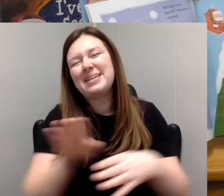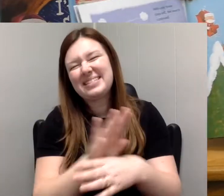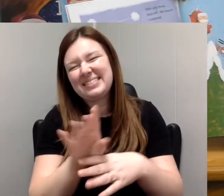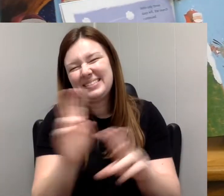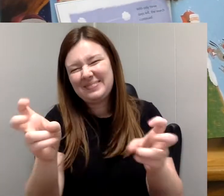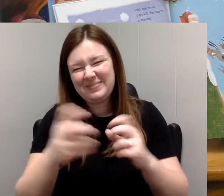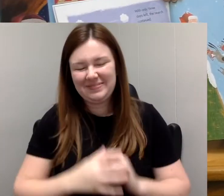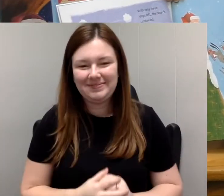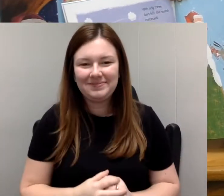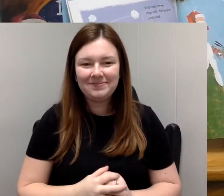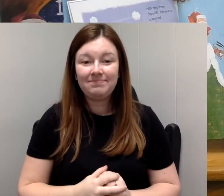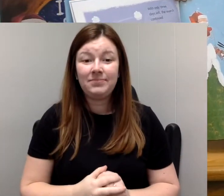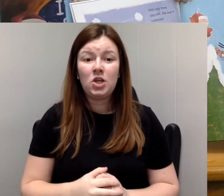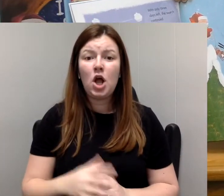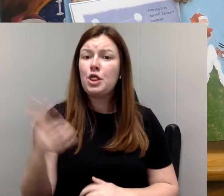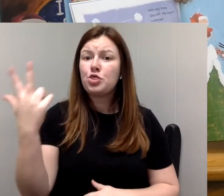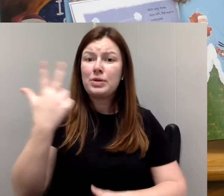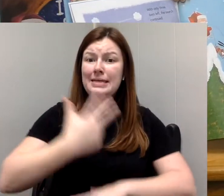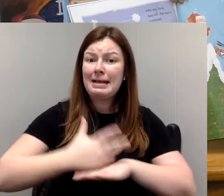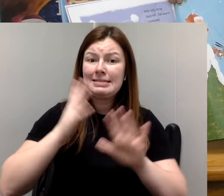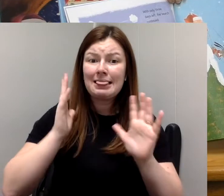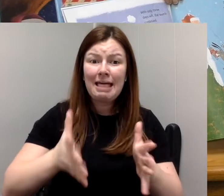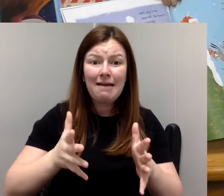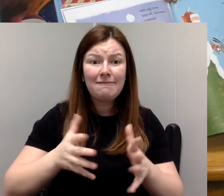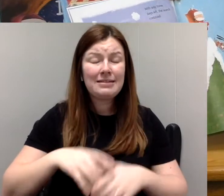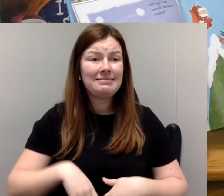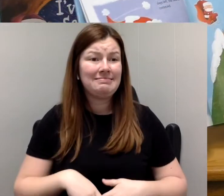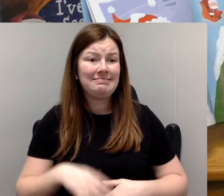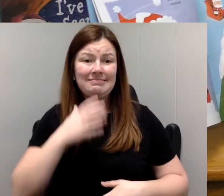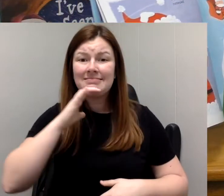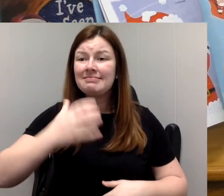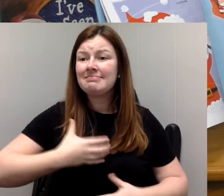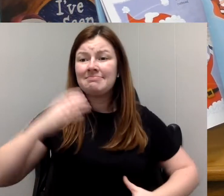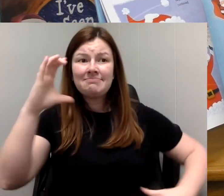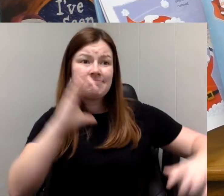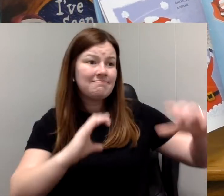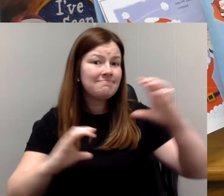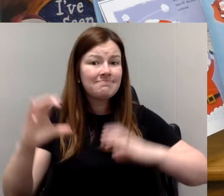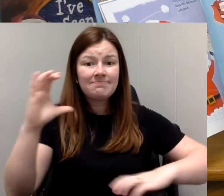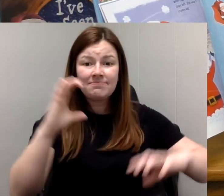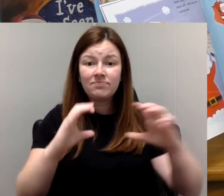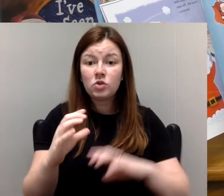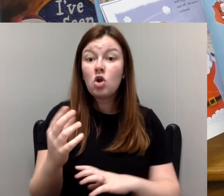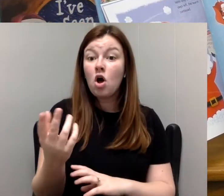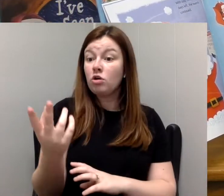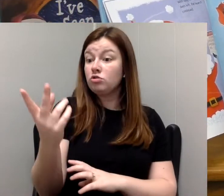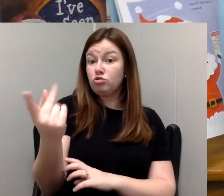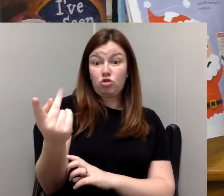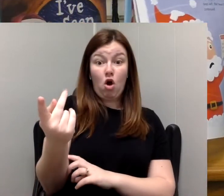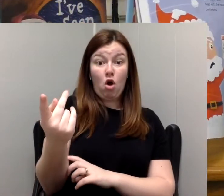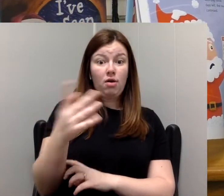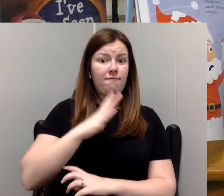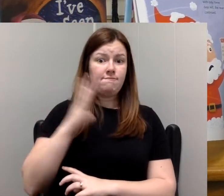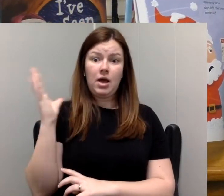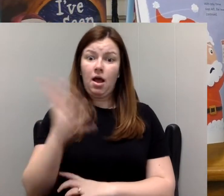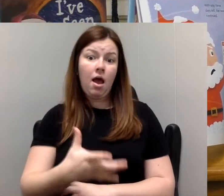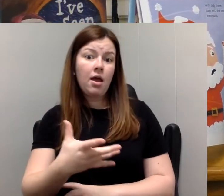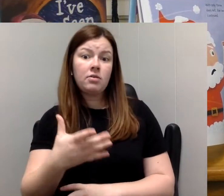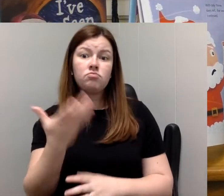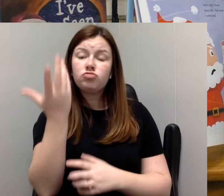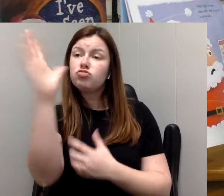With only 3 days left, the search continued. The dogs started out great as they soared through the